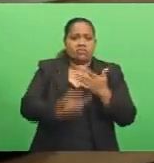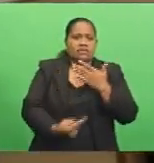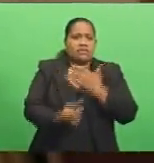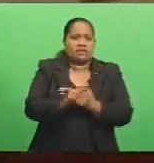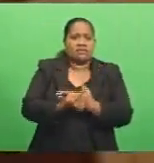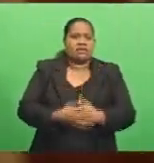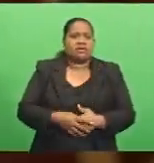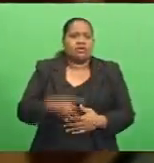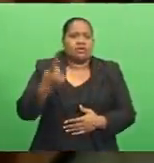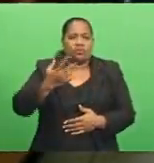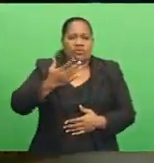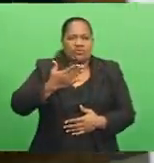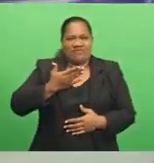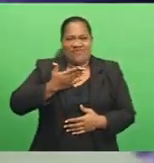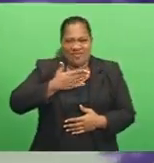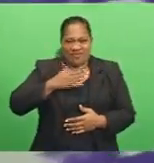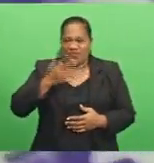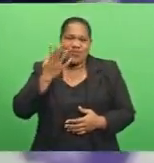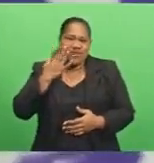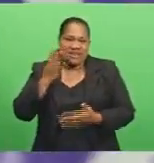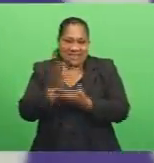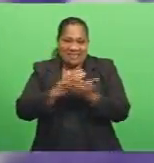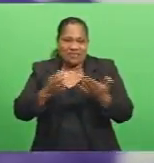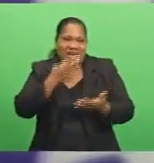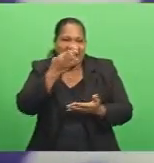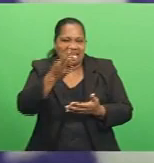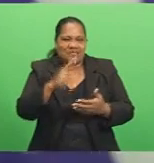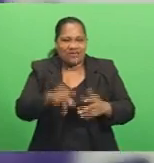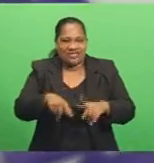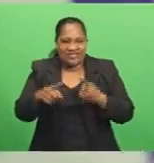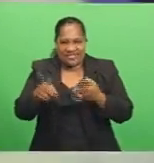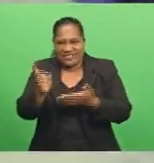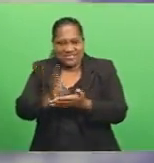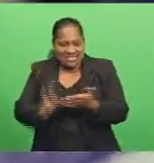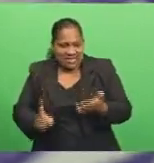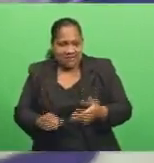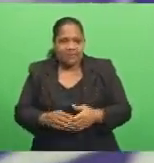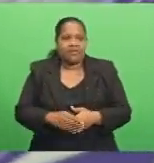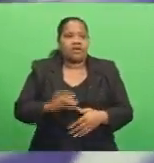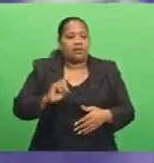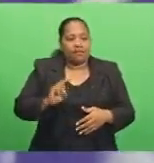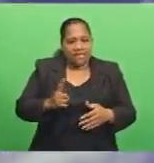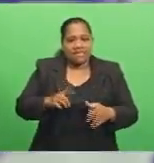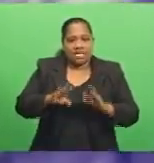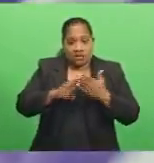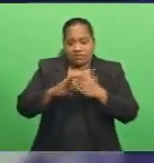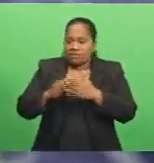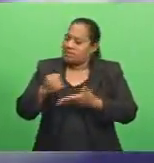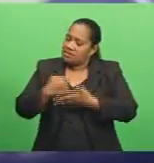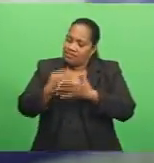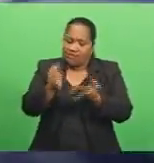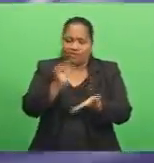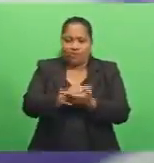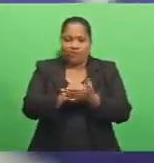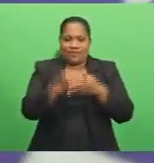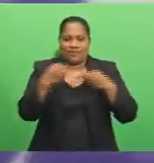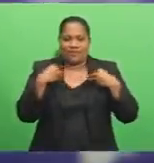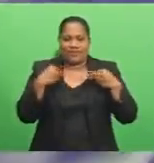time requests. However, he is thankful that the Samoa community supports his business. I